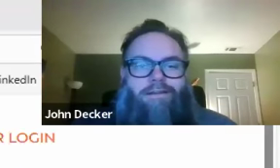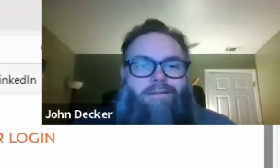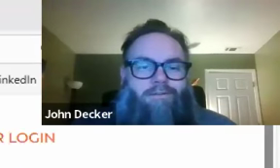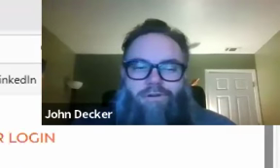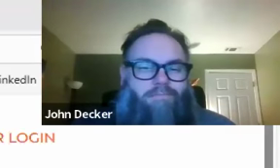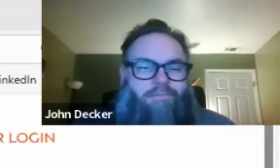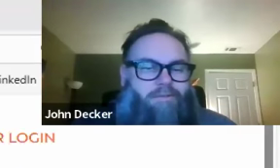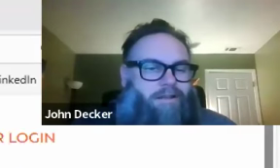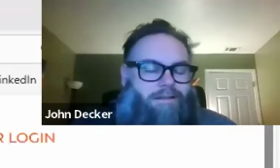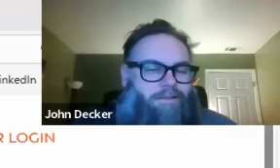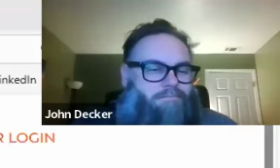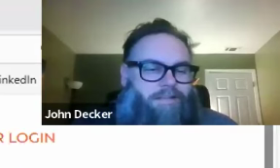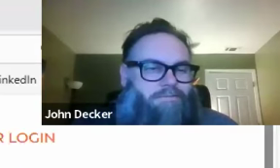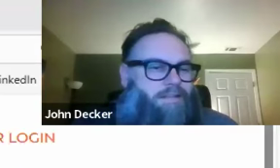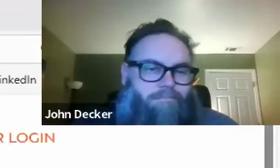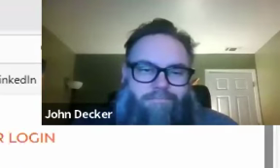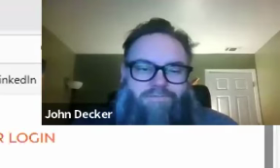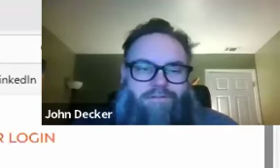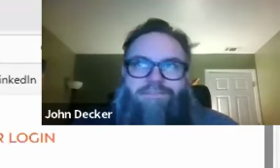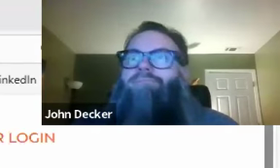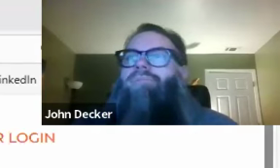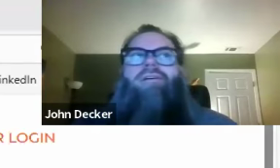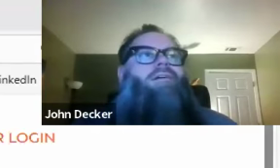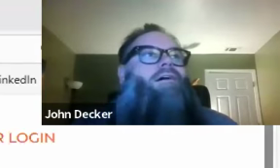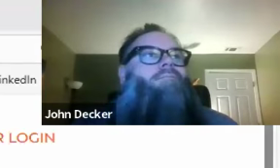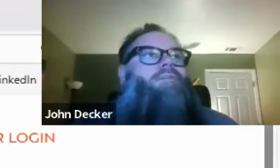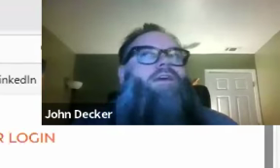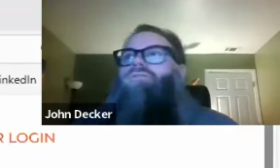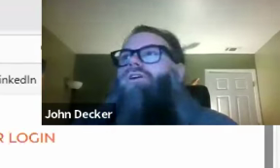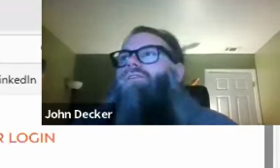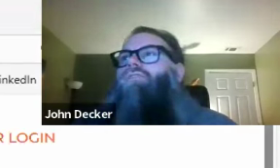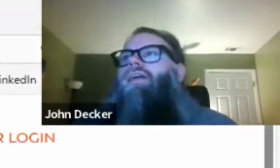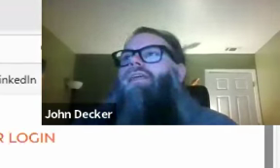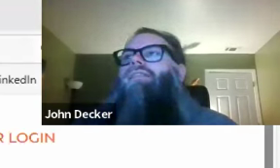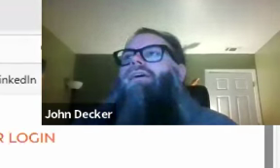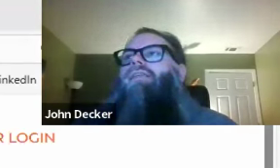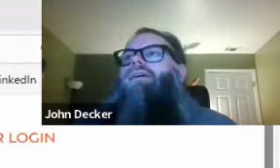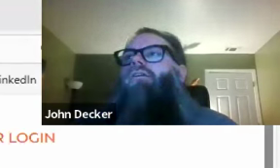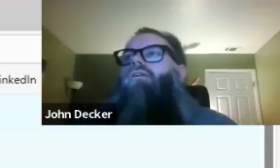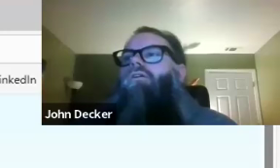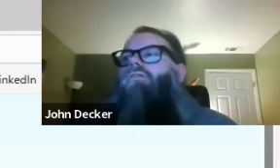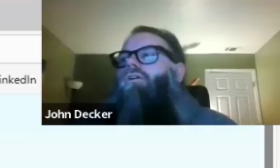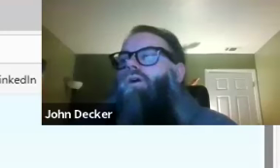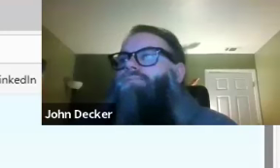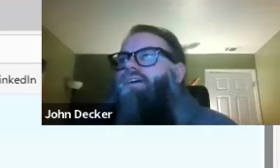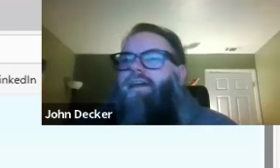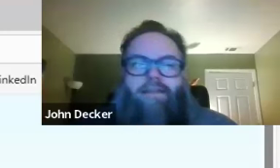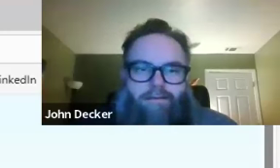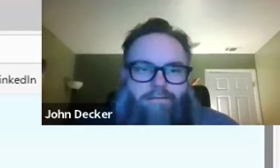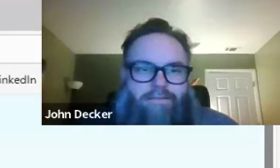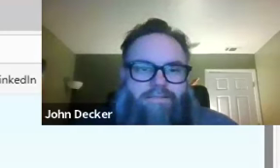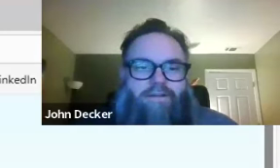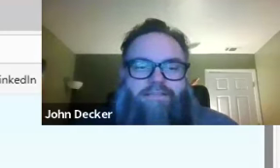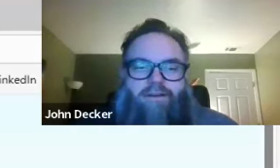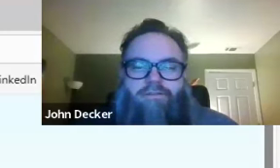very hard, and we're going to be meeting about it, I think, later today as well. So thank you, Carly, for that. And then on our